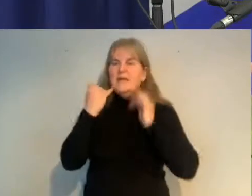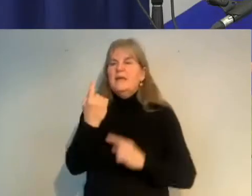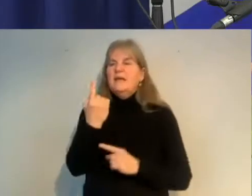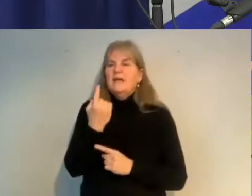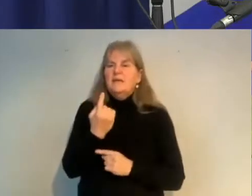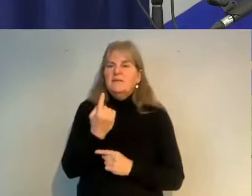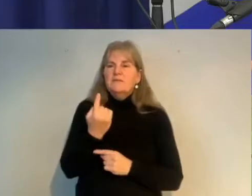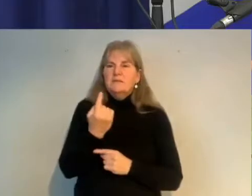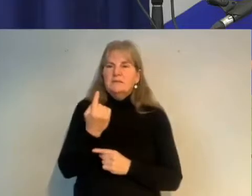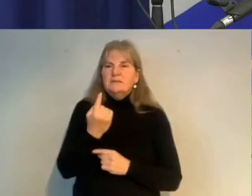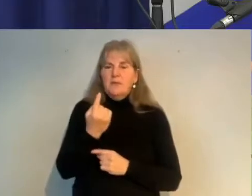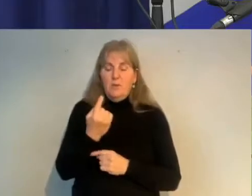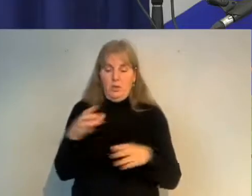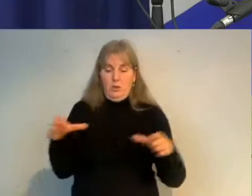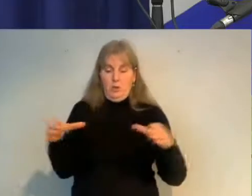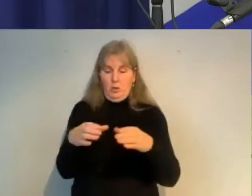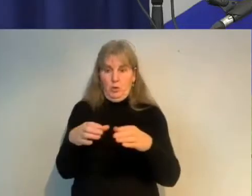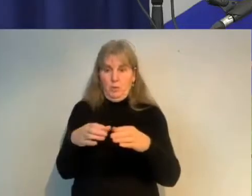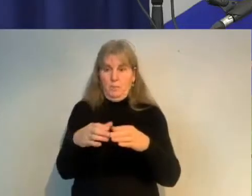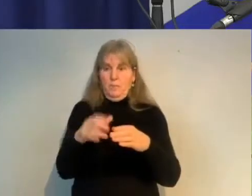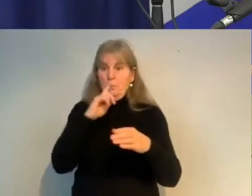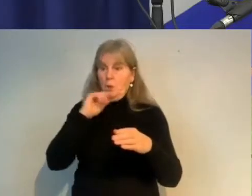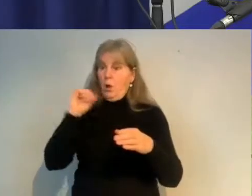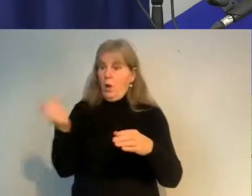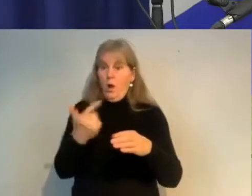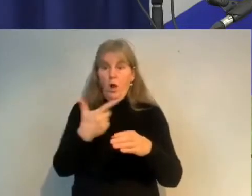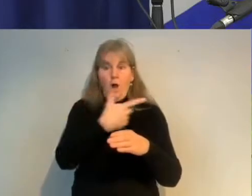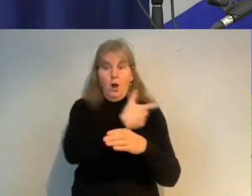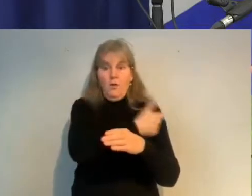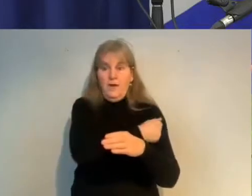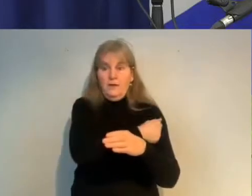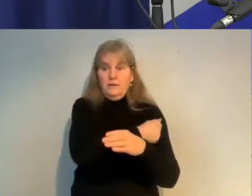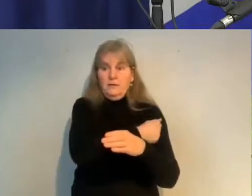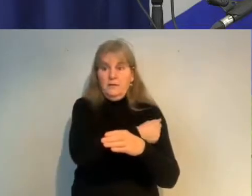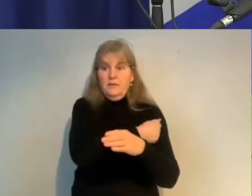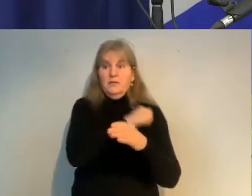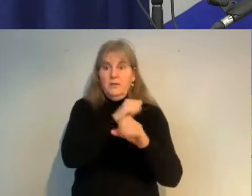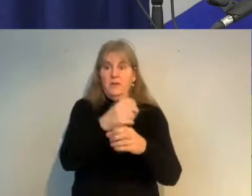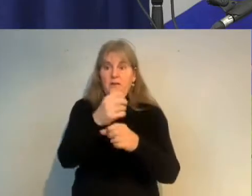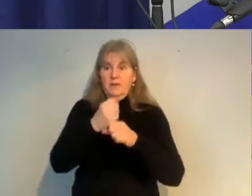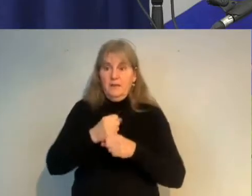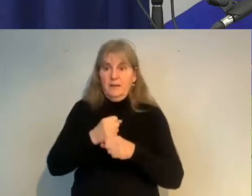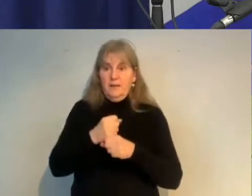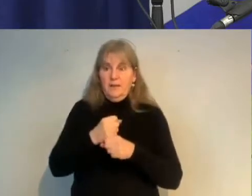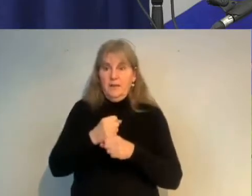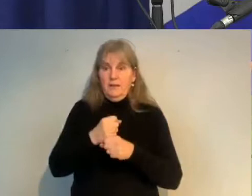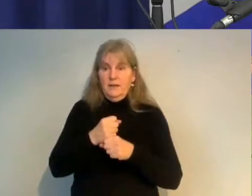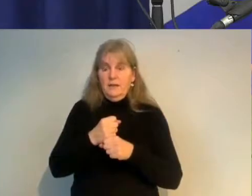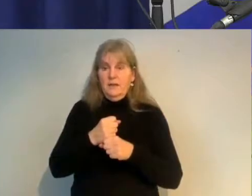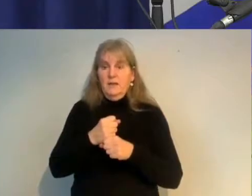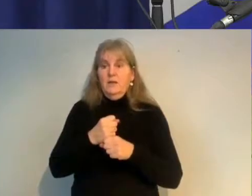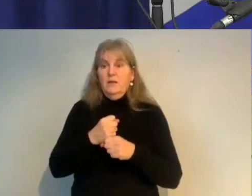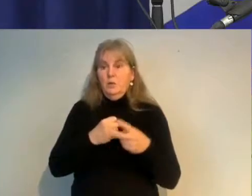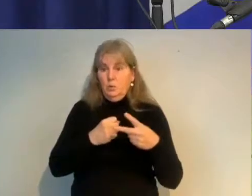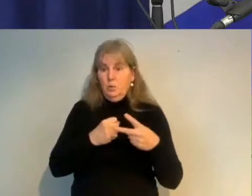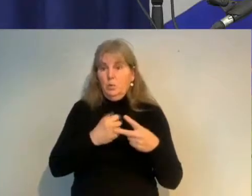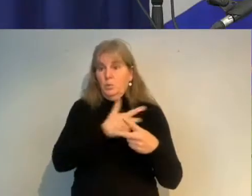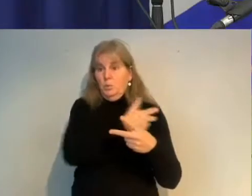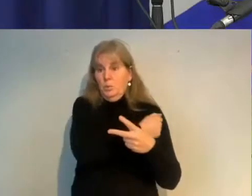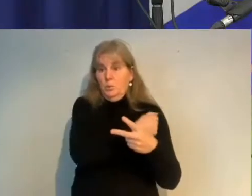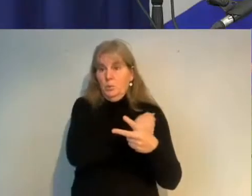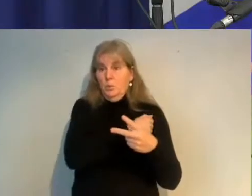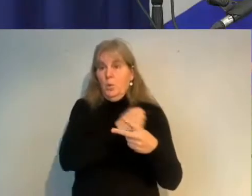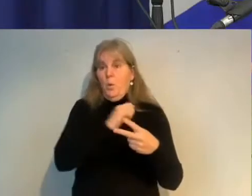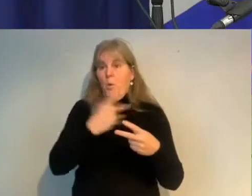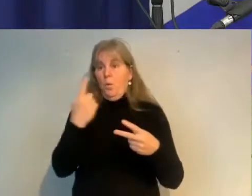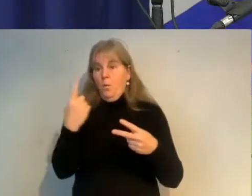all the vaccinations they're eligible for, they don't have those 2 doses, or 1 dose for youth,